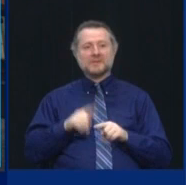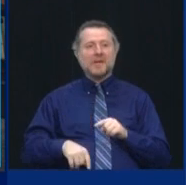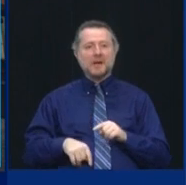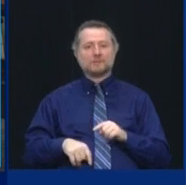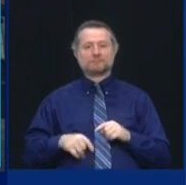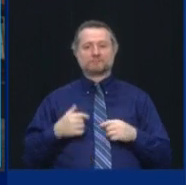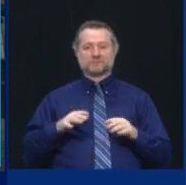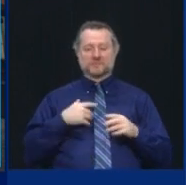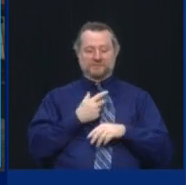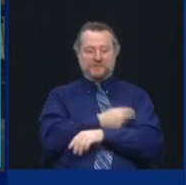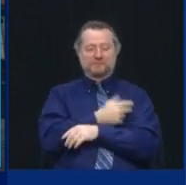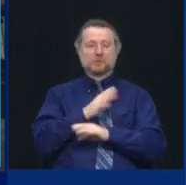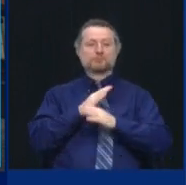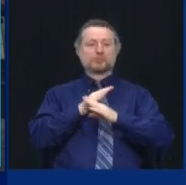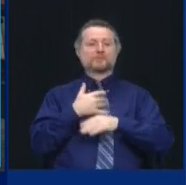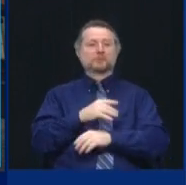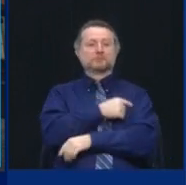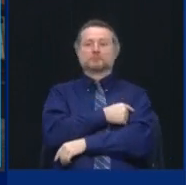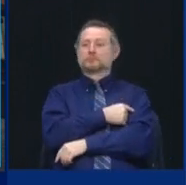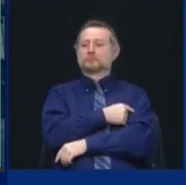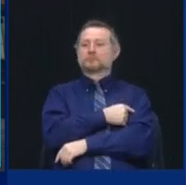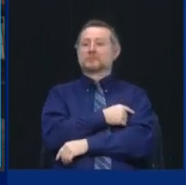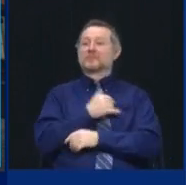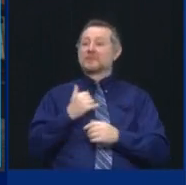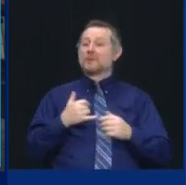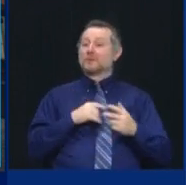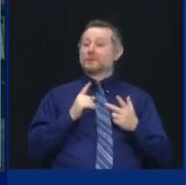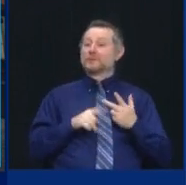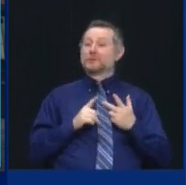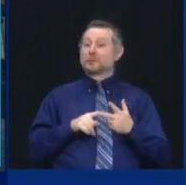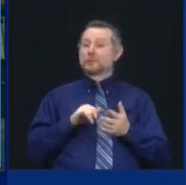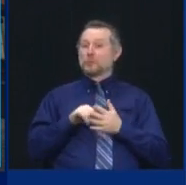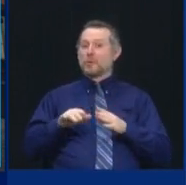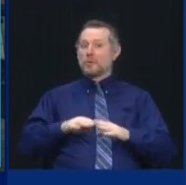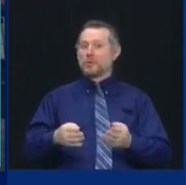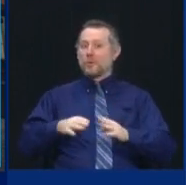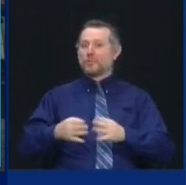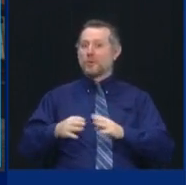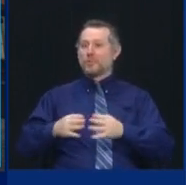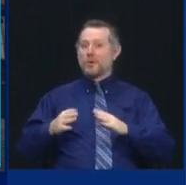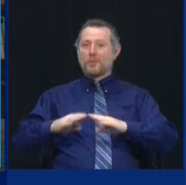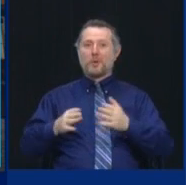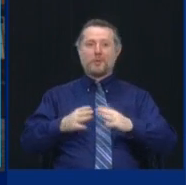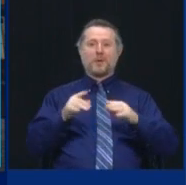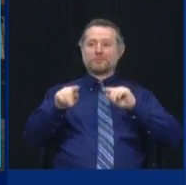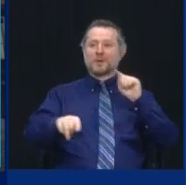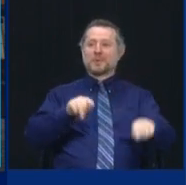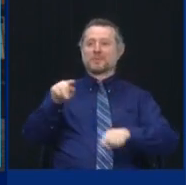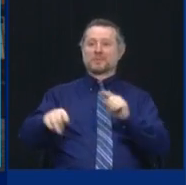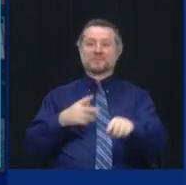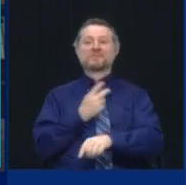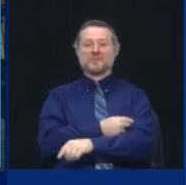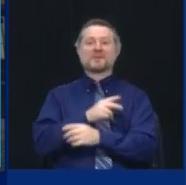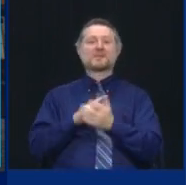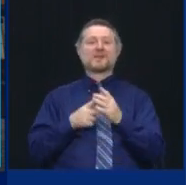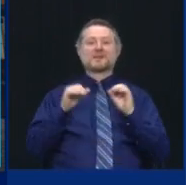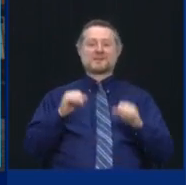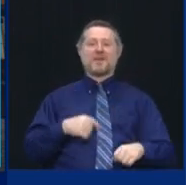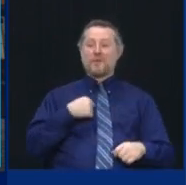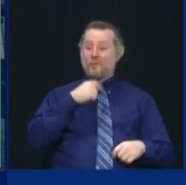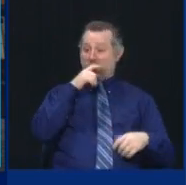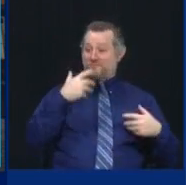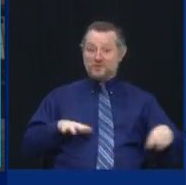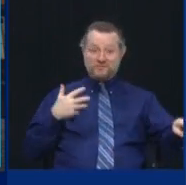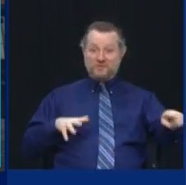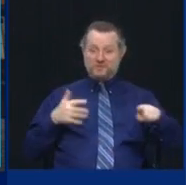three, yes, New York is opening, but you're going to have more opportunities if you are vaccinated. And